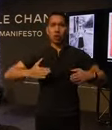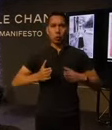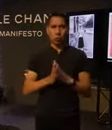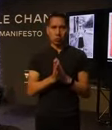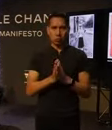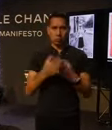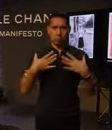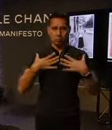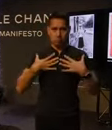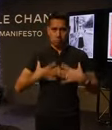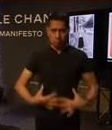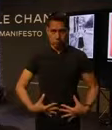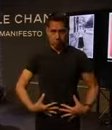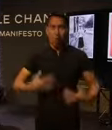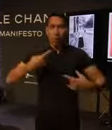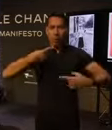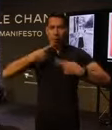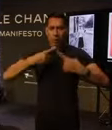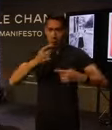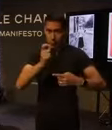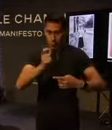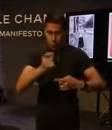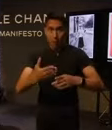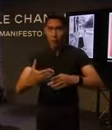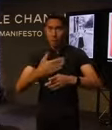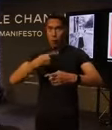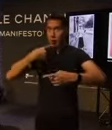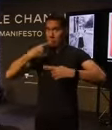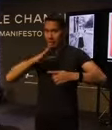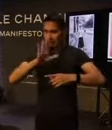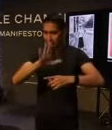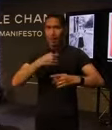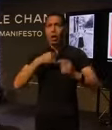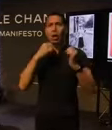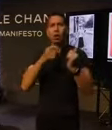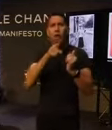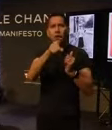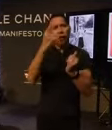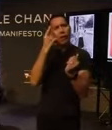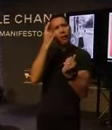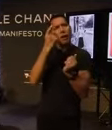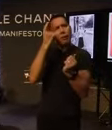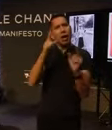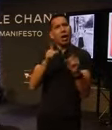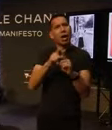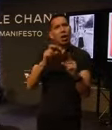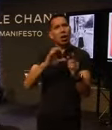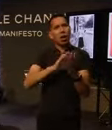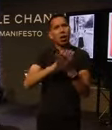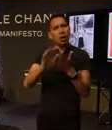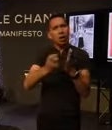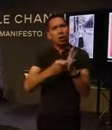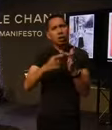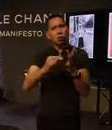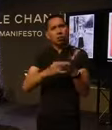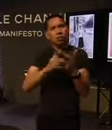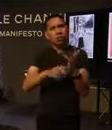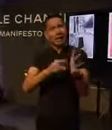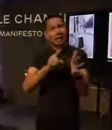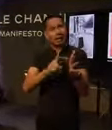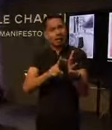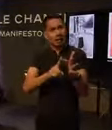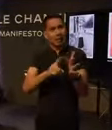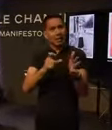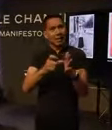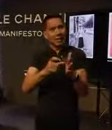little bit more about that at the moment. But it's, before we do so, it's just good to think about the likes of Christian Dior and the new look and what was happening